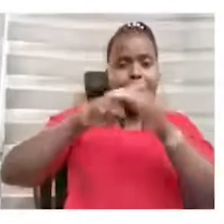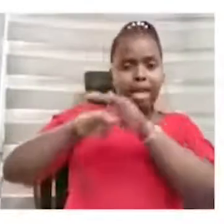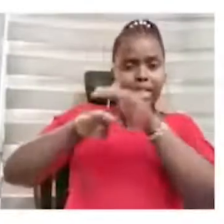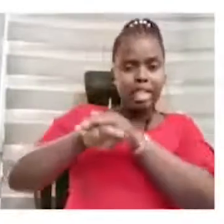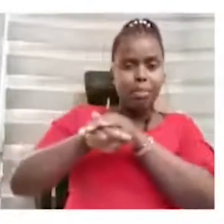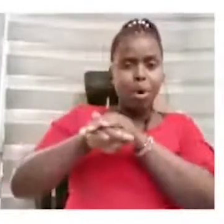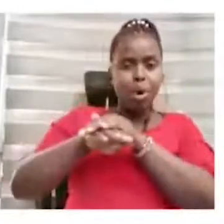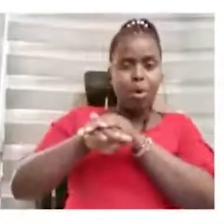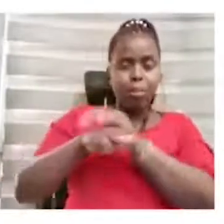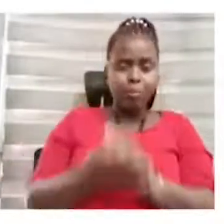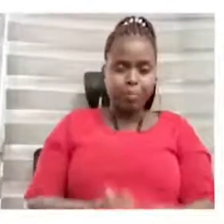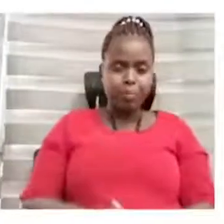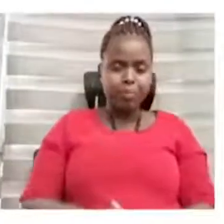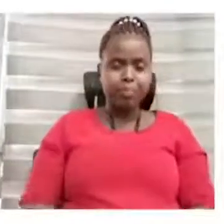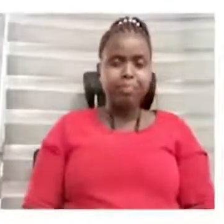there.